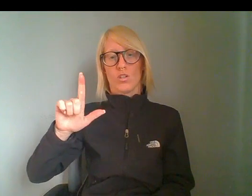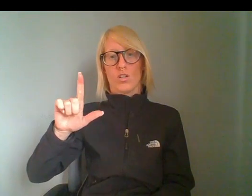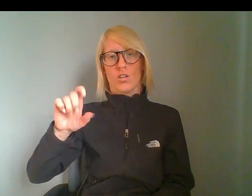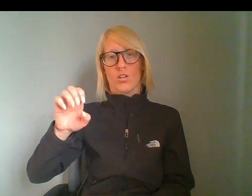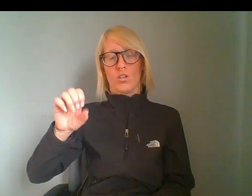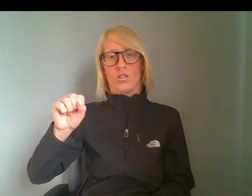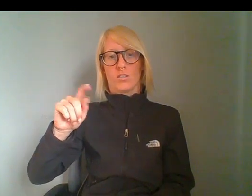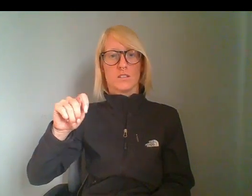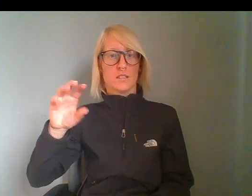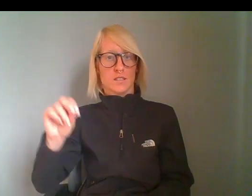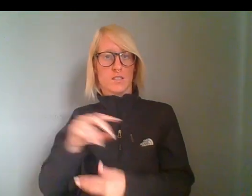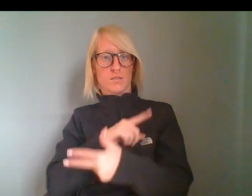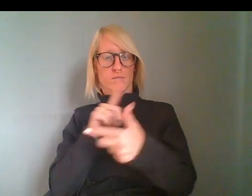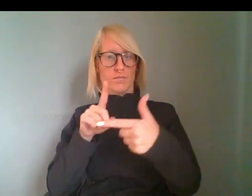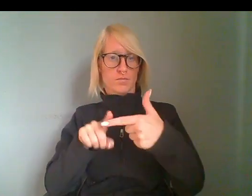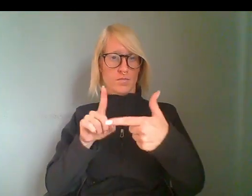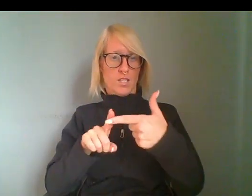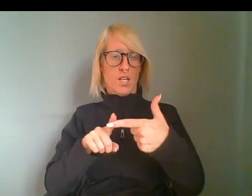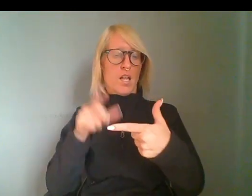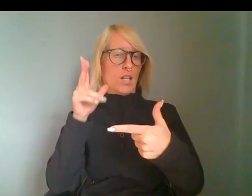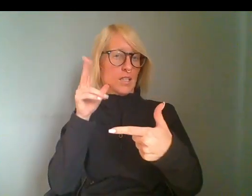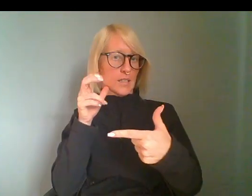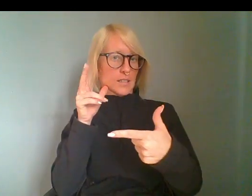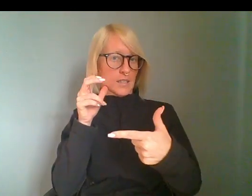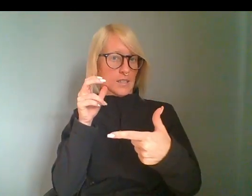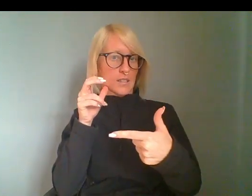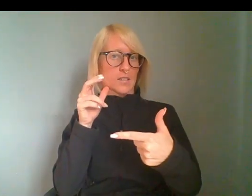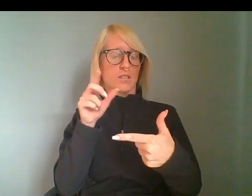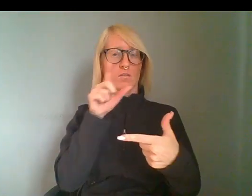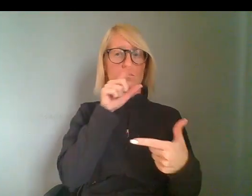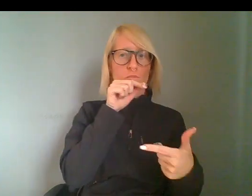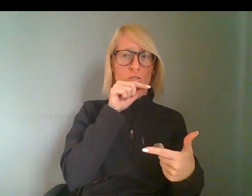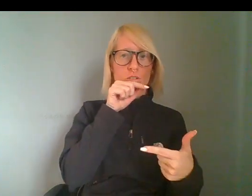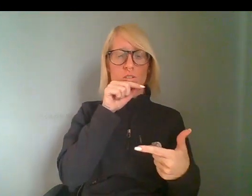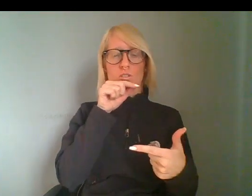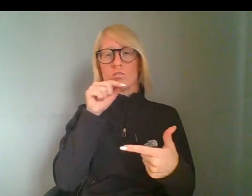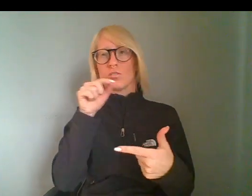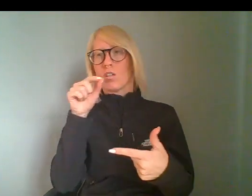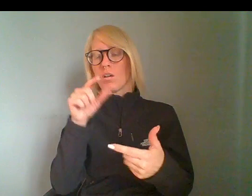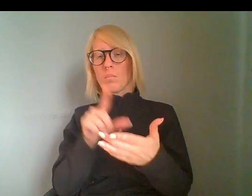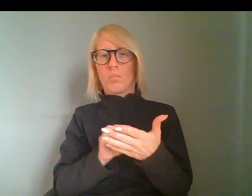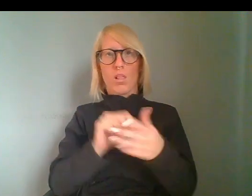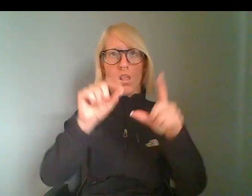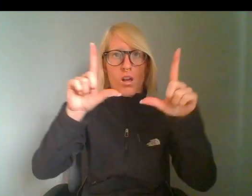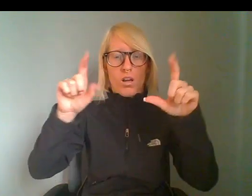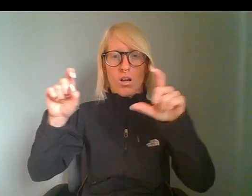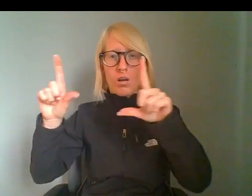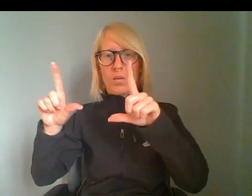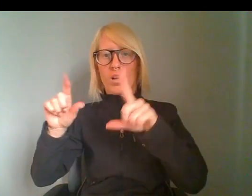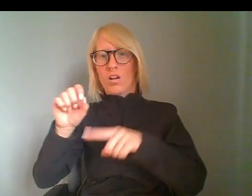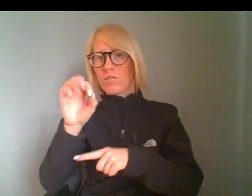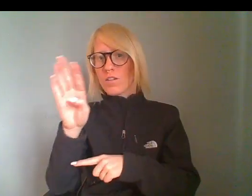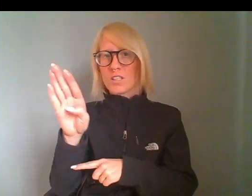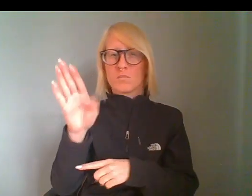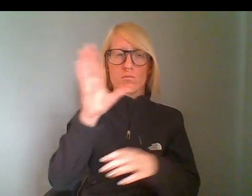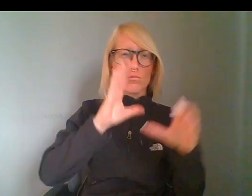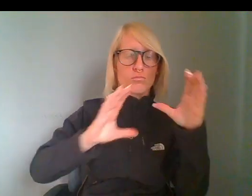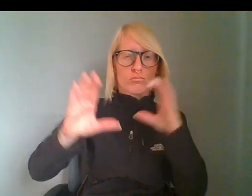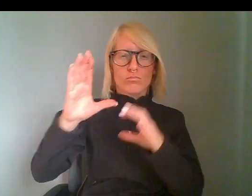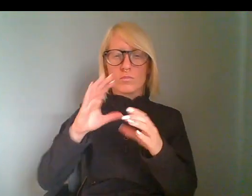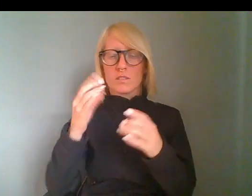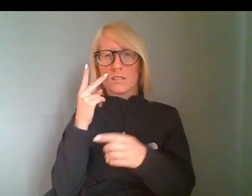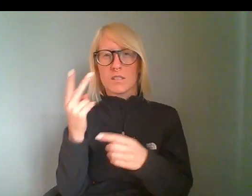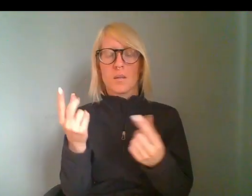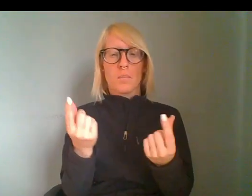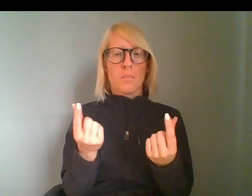that search.twitter I mentioned earlier, you go to Blogger, look at other blogs, just poke around Facebook, see what people are doing. So that's what